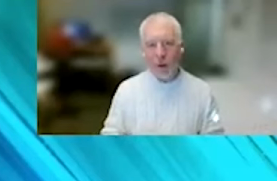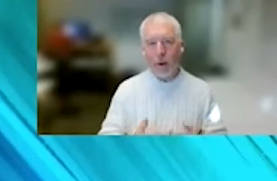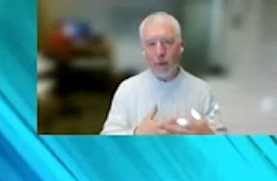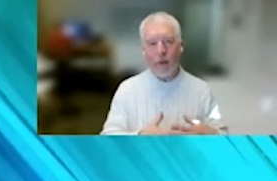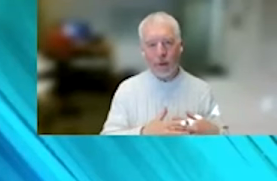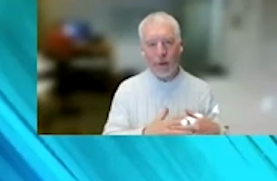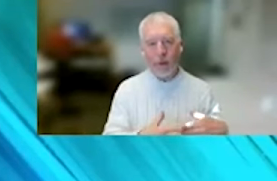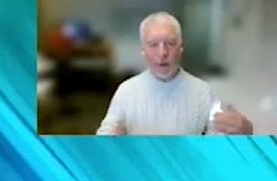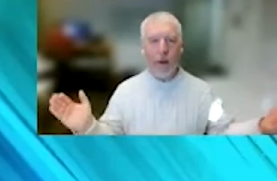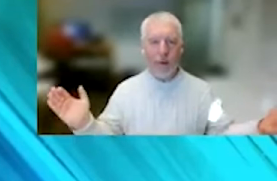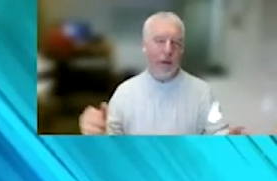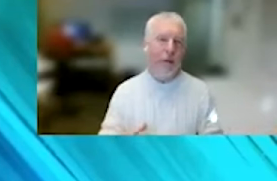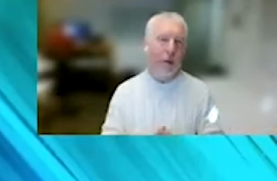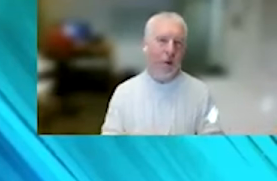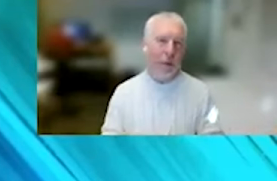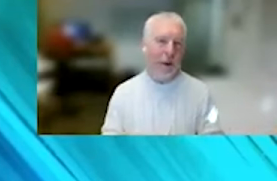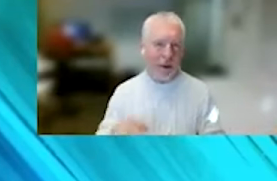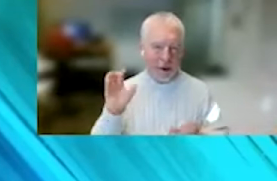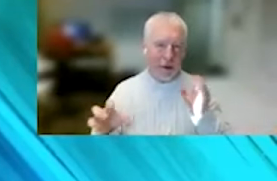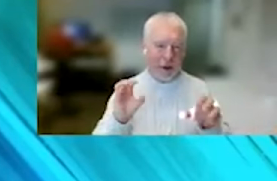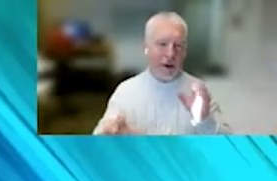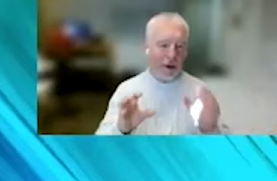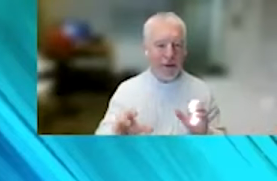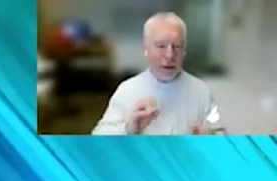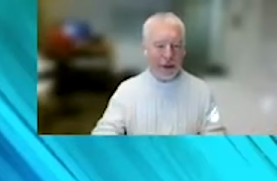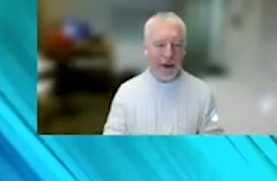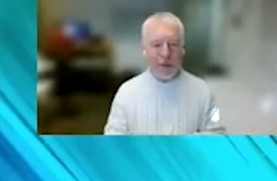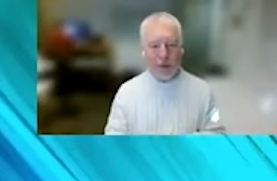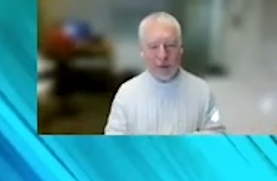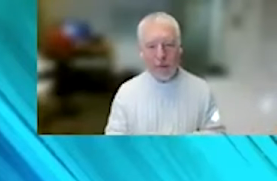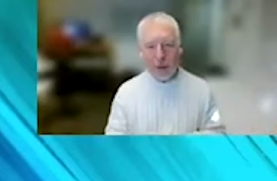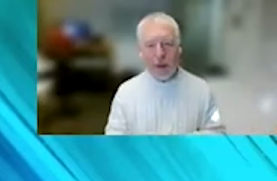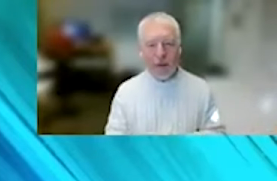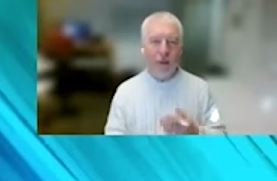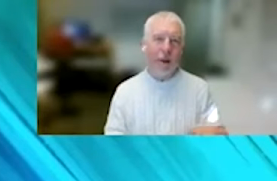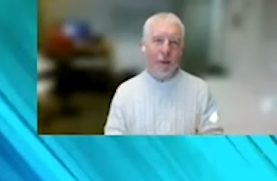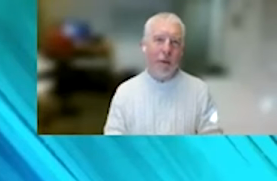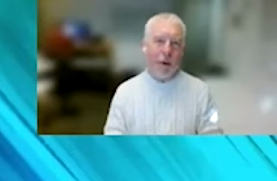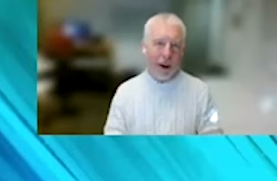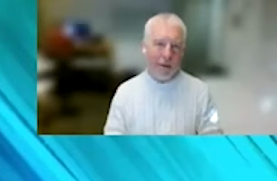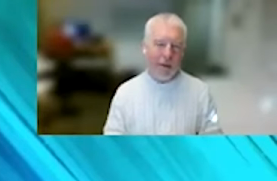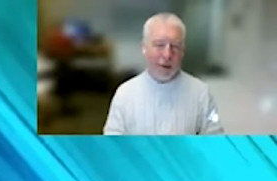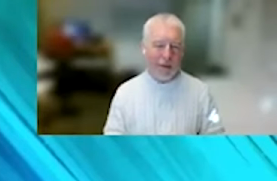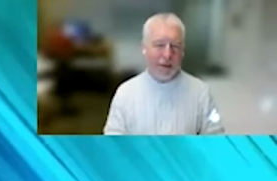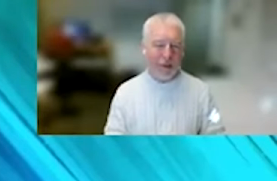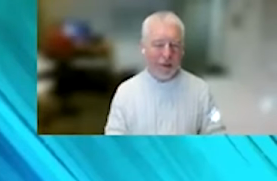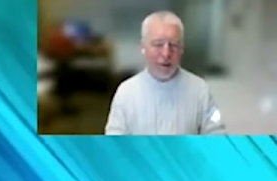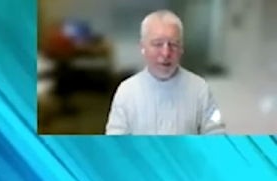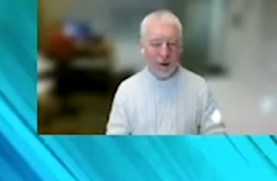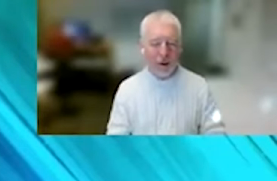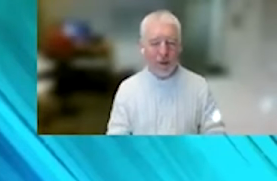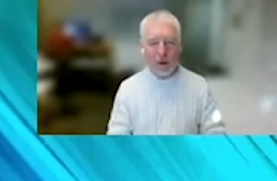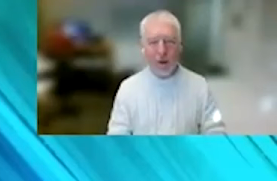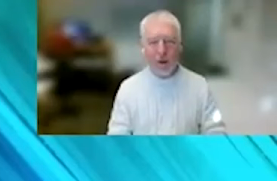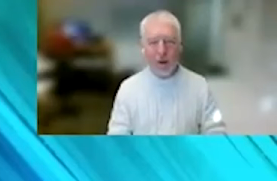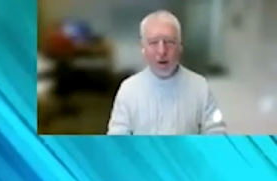production quality where it flows better than if you're trying to jam it in afterwards. So that's an example of being proactive in universal design